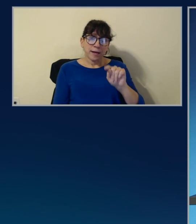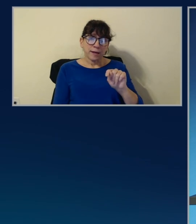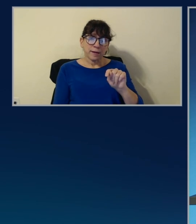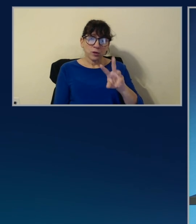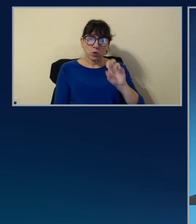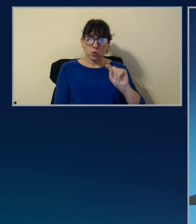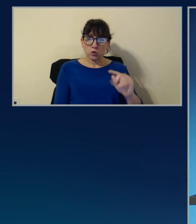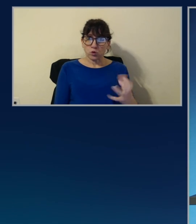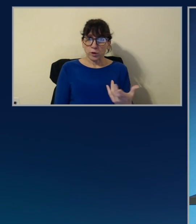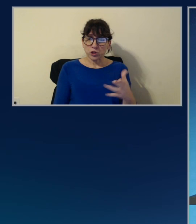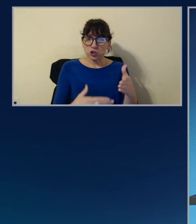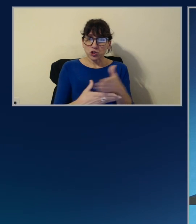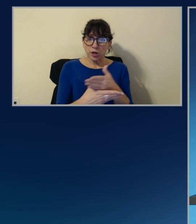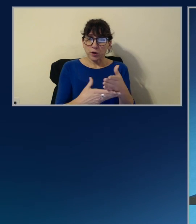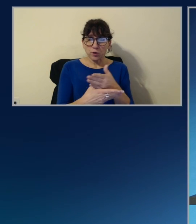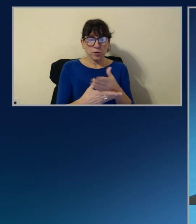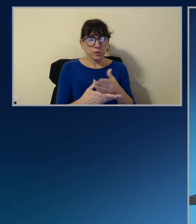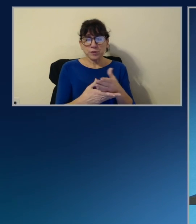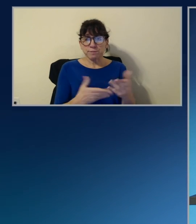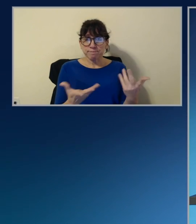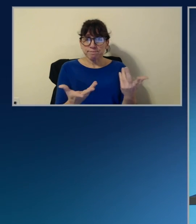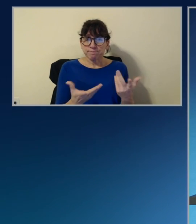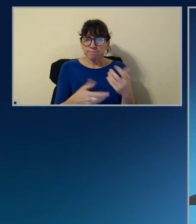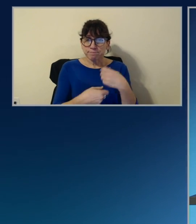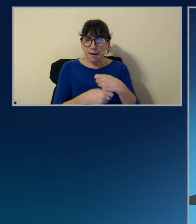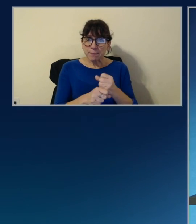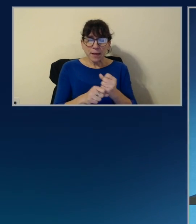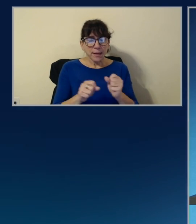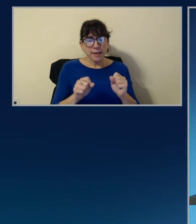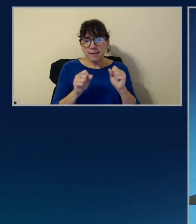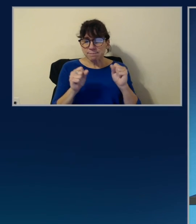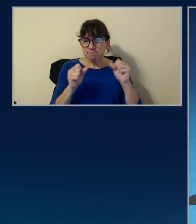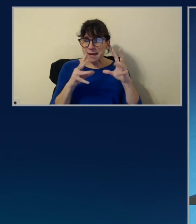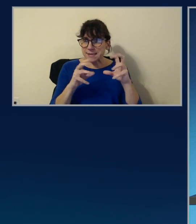amazing people. Learn some generative AI and have fun with people in the chat.